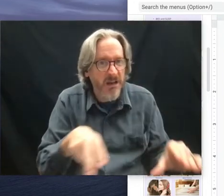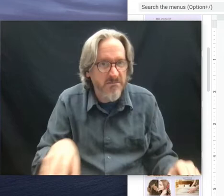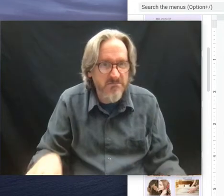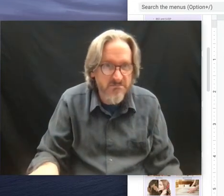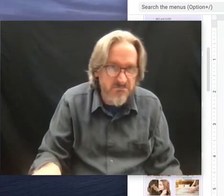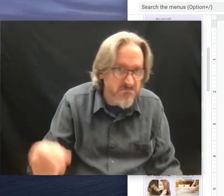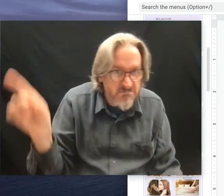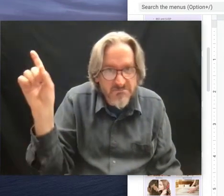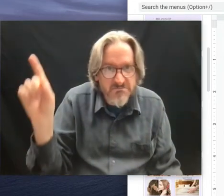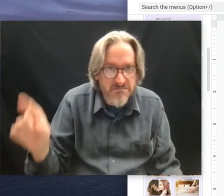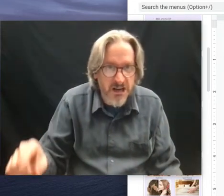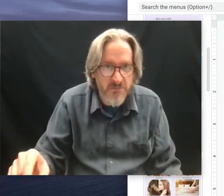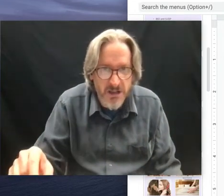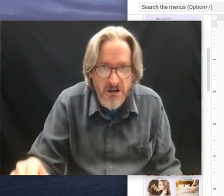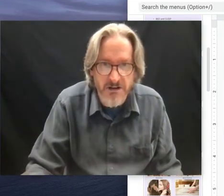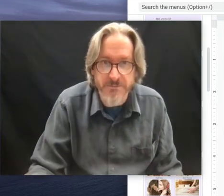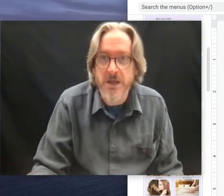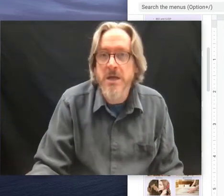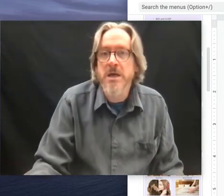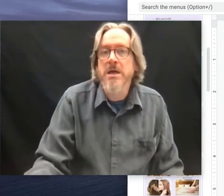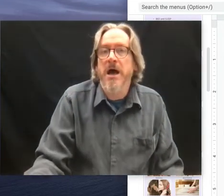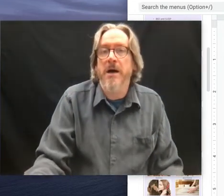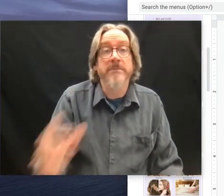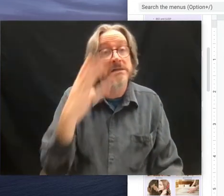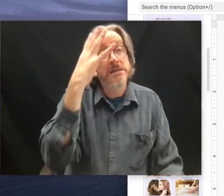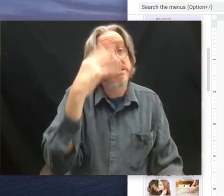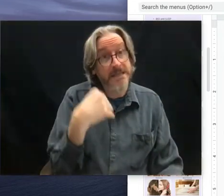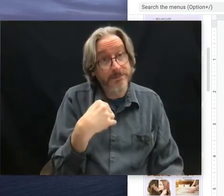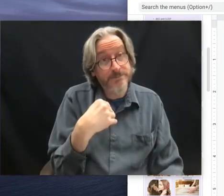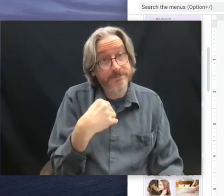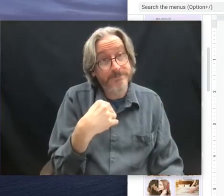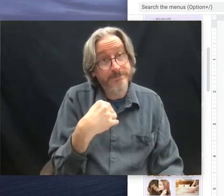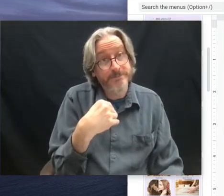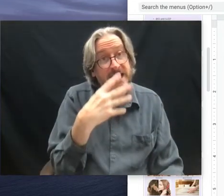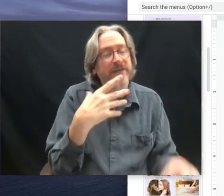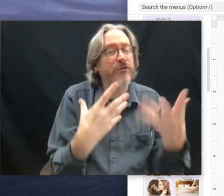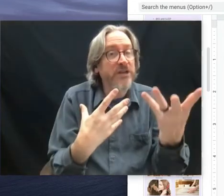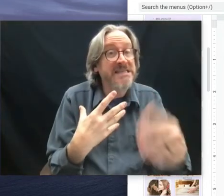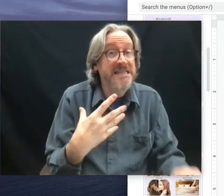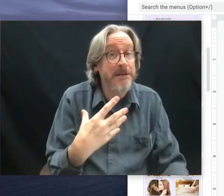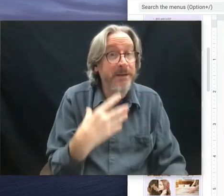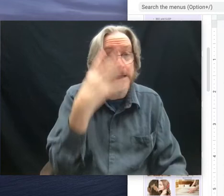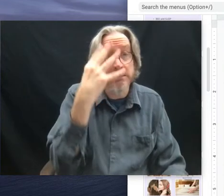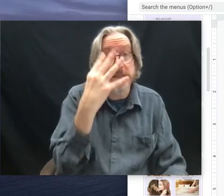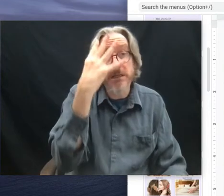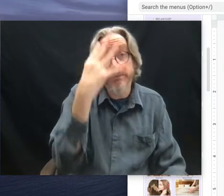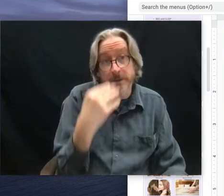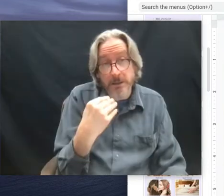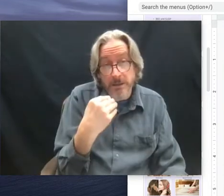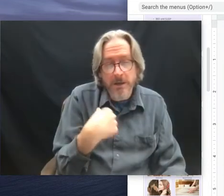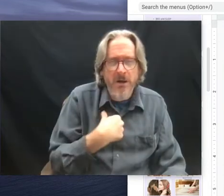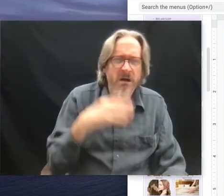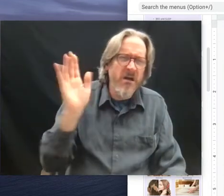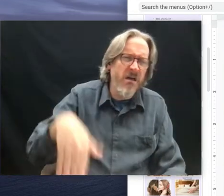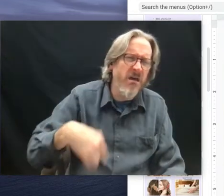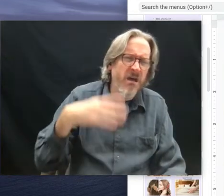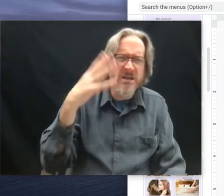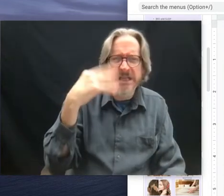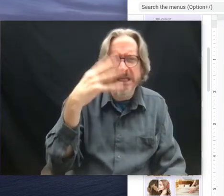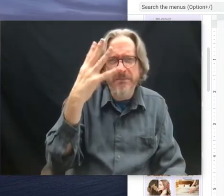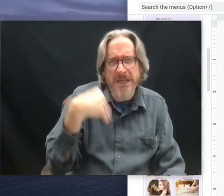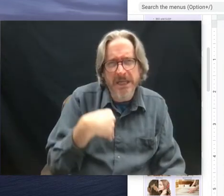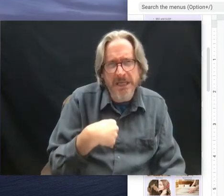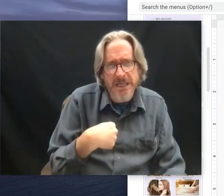go to bed, get off my lawn. Sleep. If you're feeling sleepy,